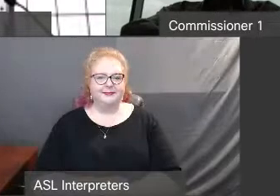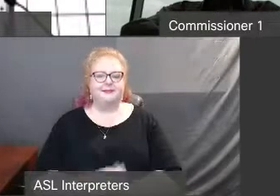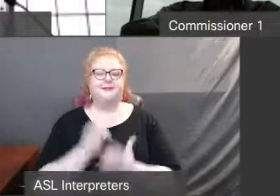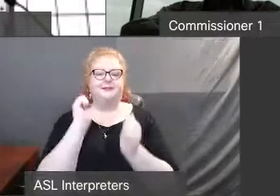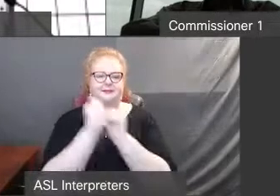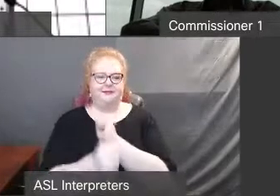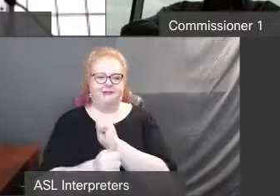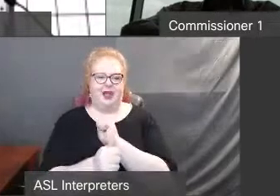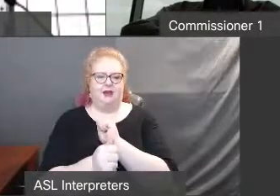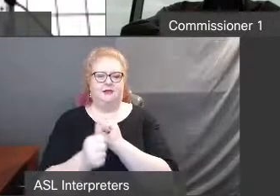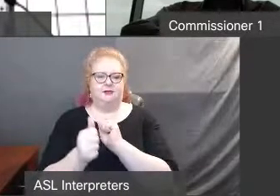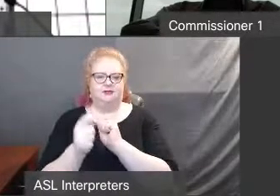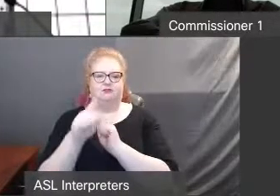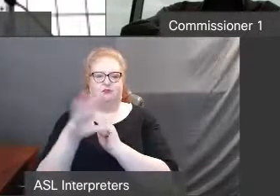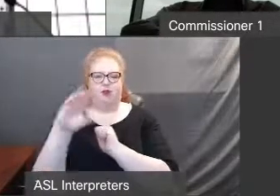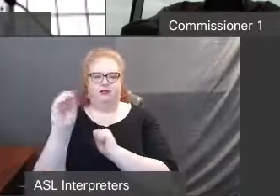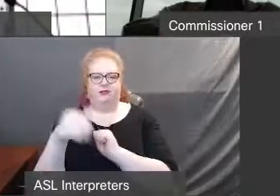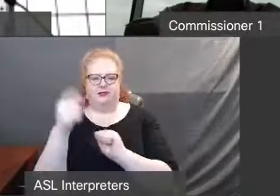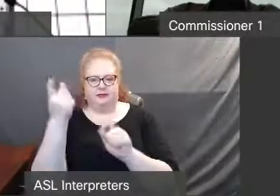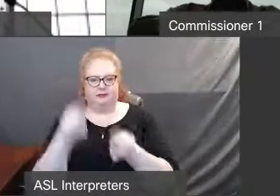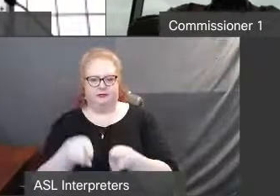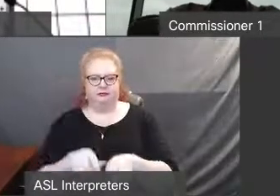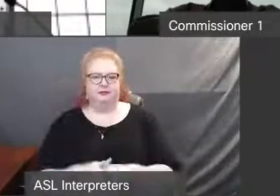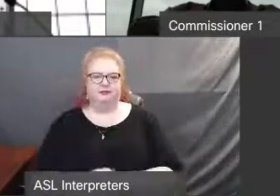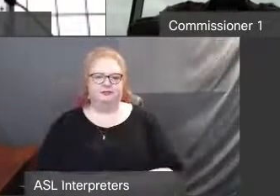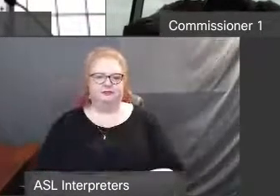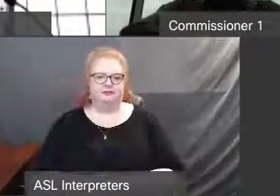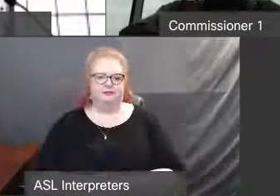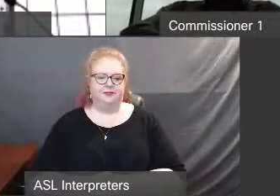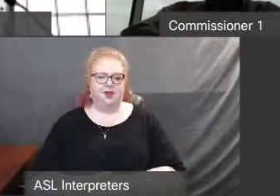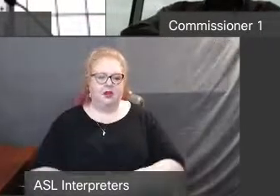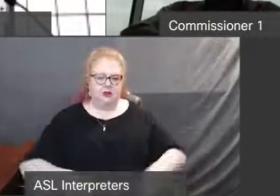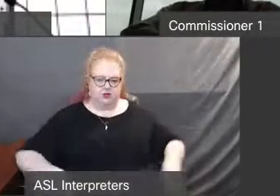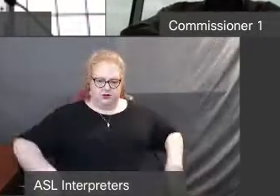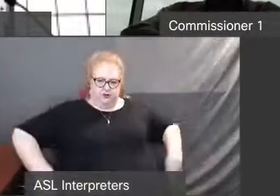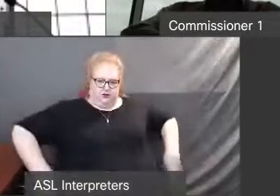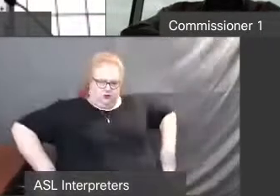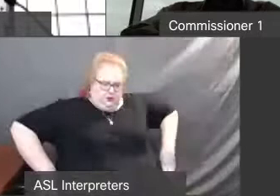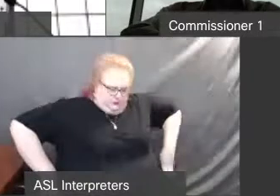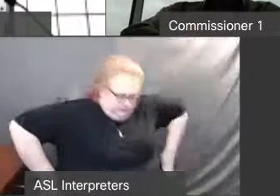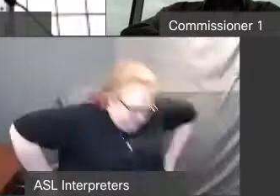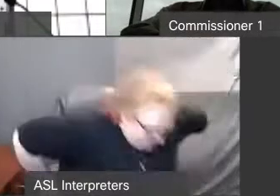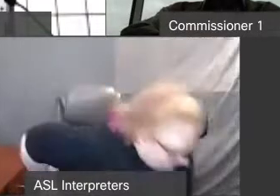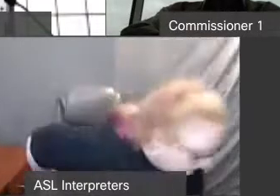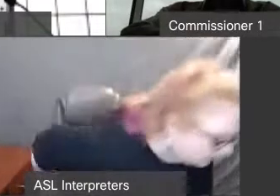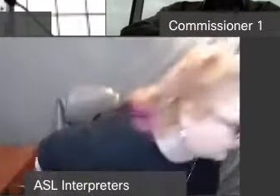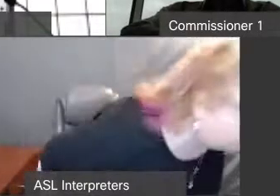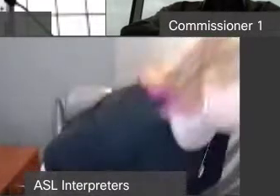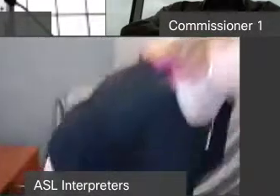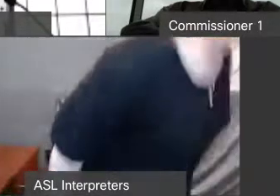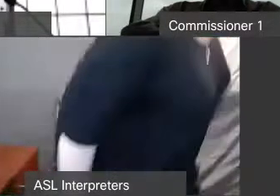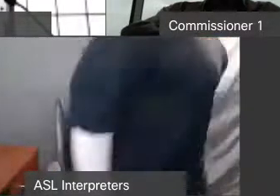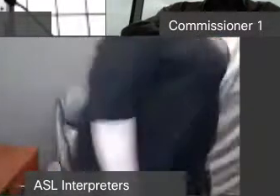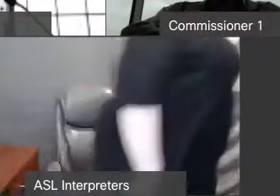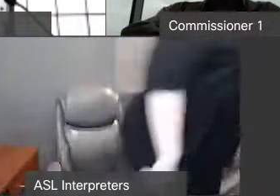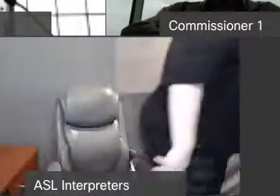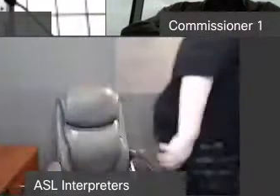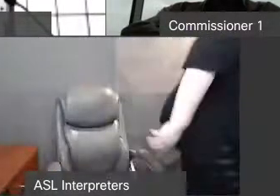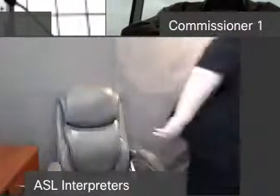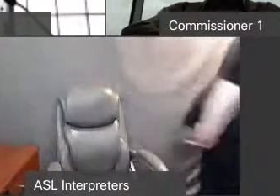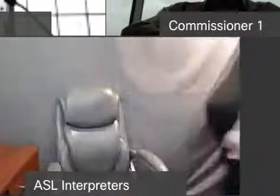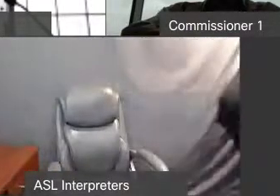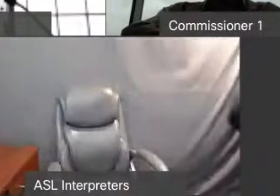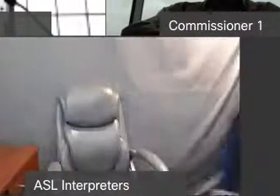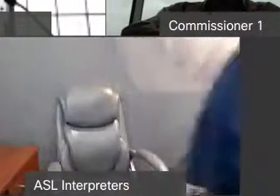Motion passes unanimously. Okay, thank you. Do we have to vote on the consent? No.